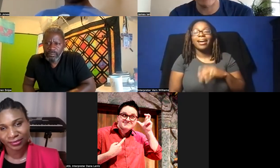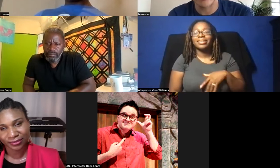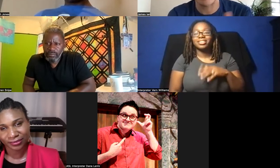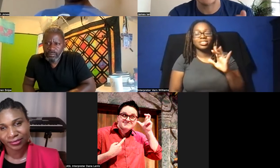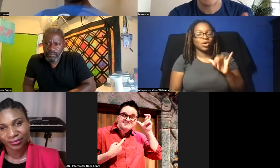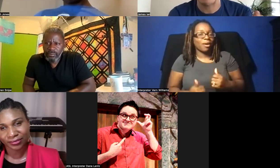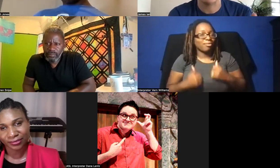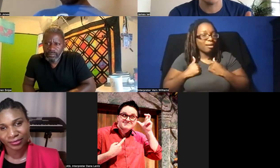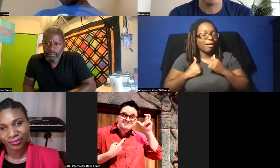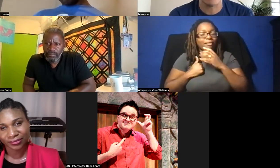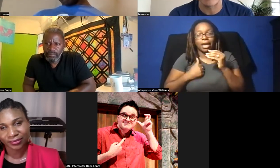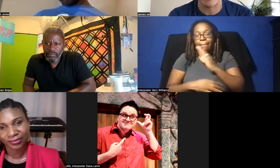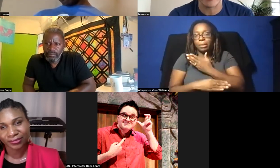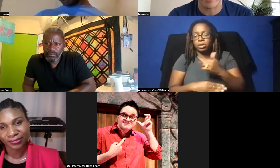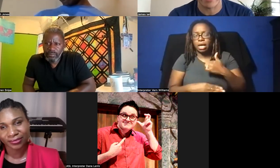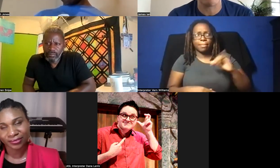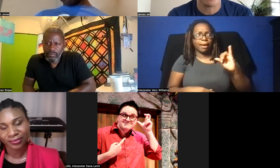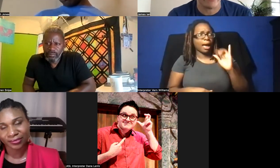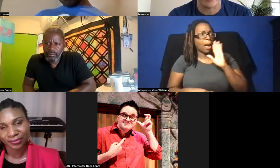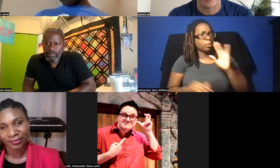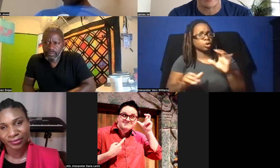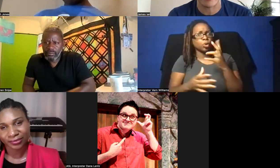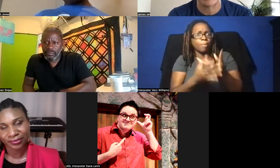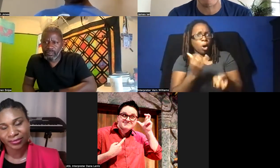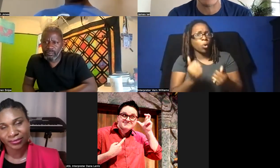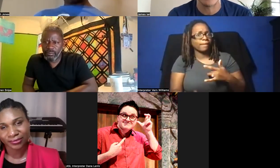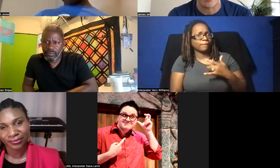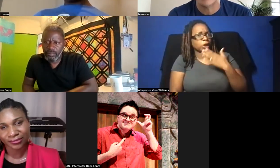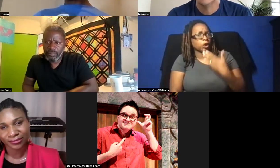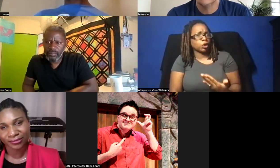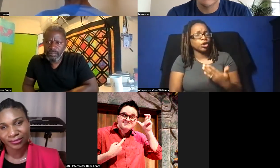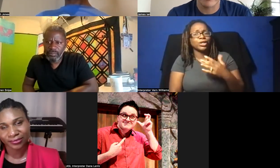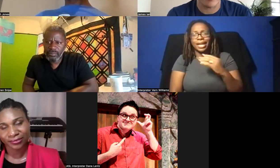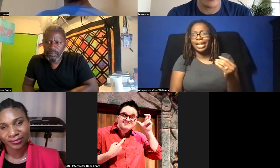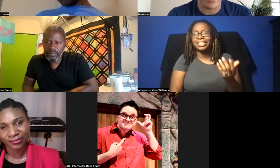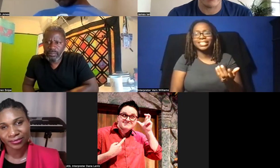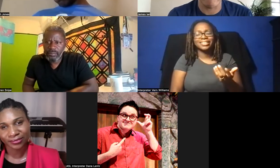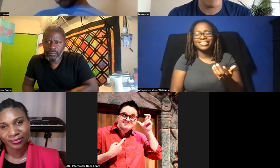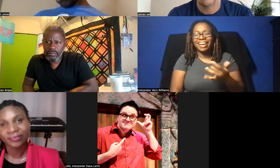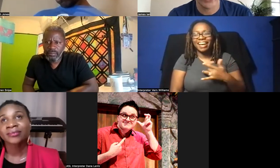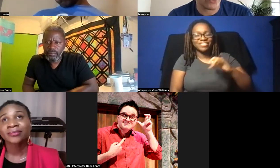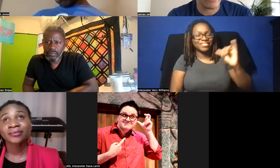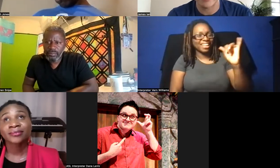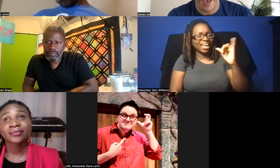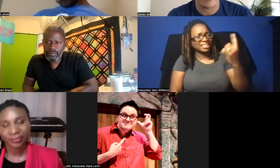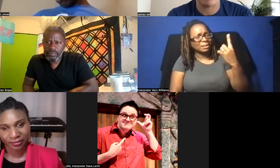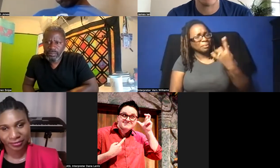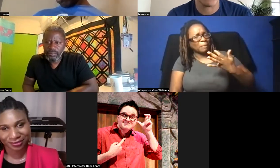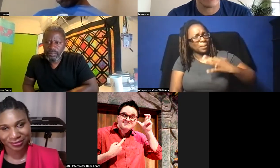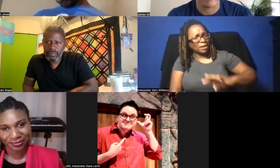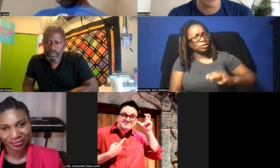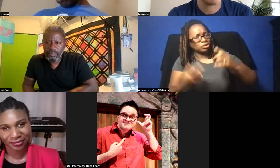and in music, it was like, I'm going to do both of these things because I'm feeling really good about this. And I feel like something beneficial is